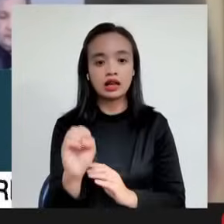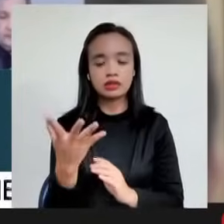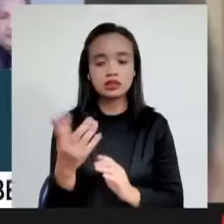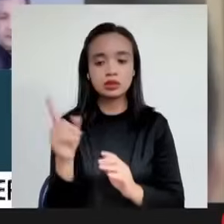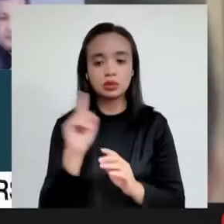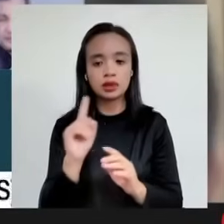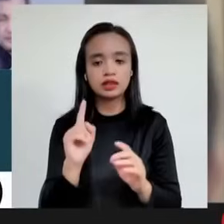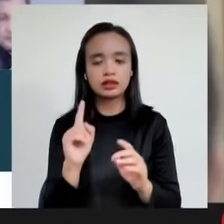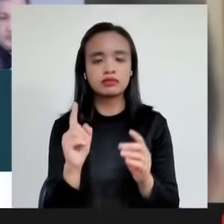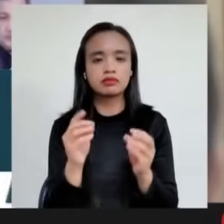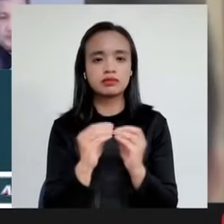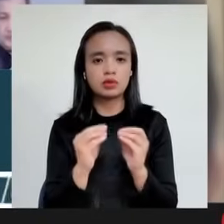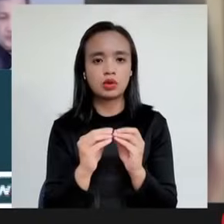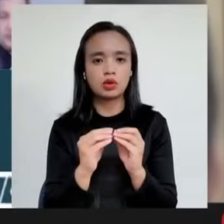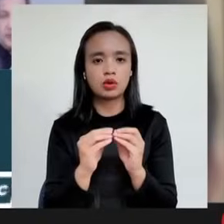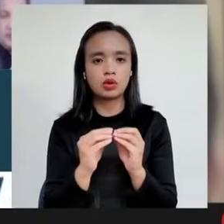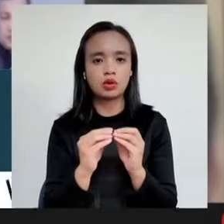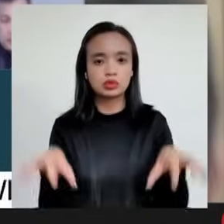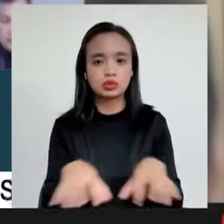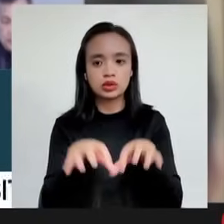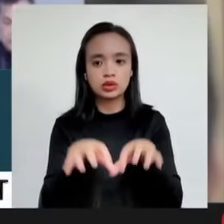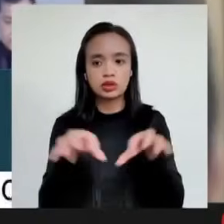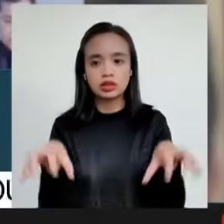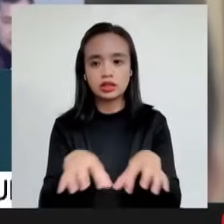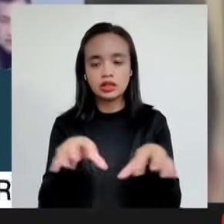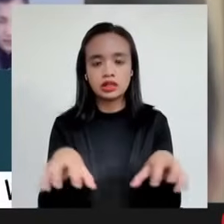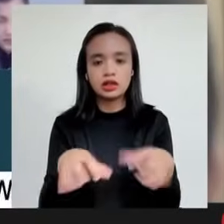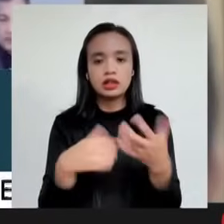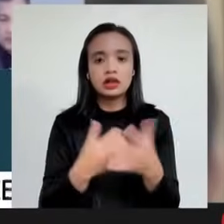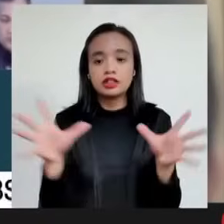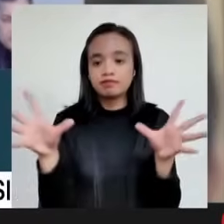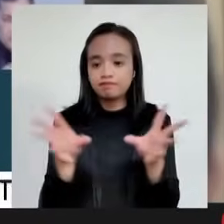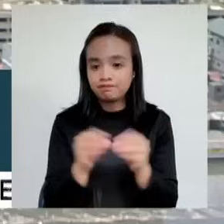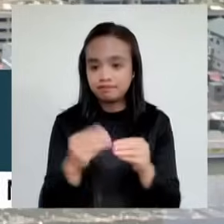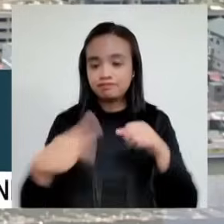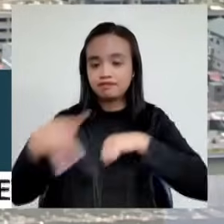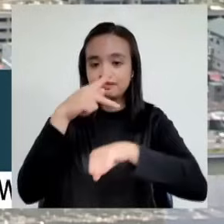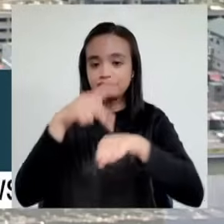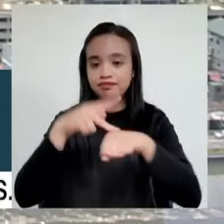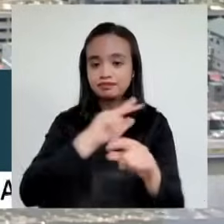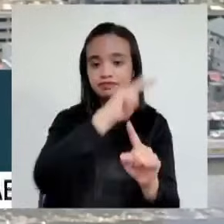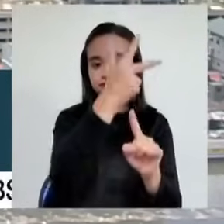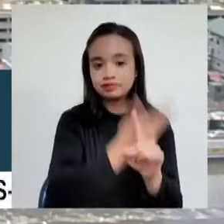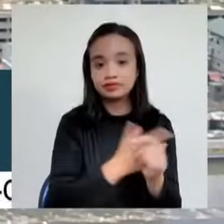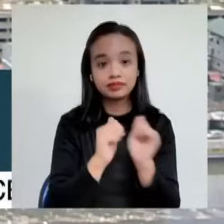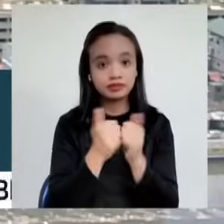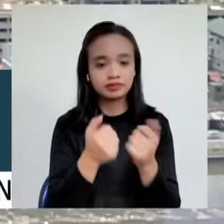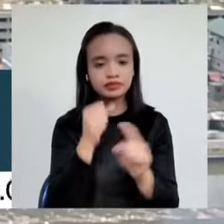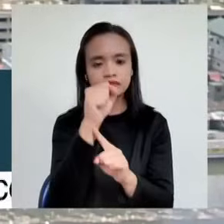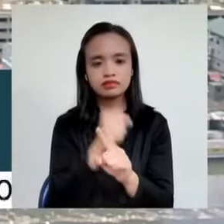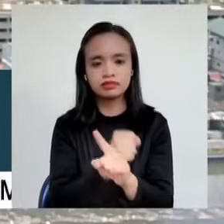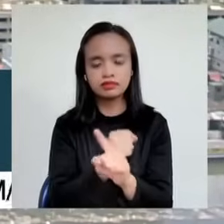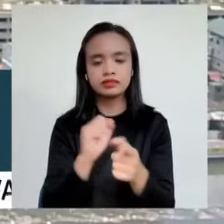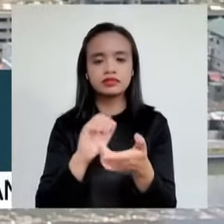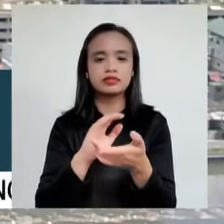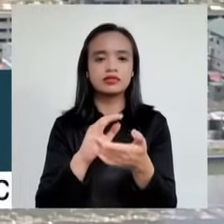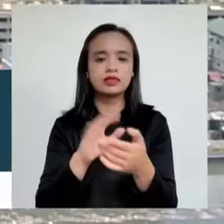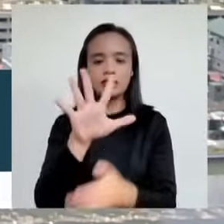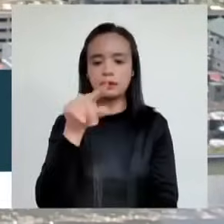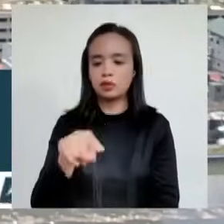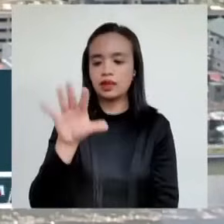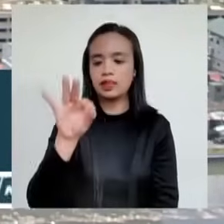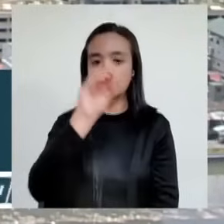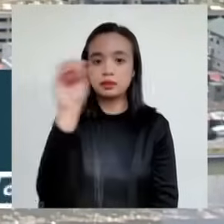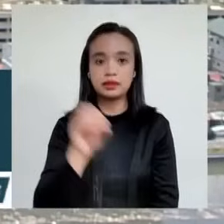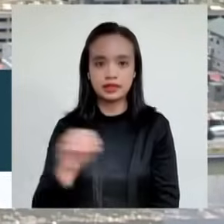lifting this time around. Gross domestic product in the 3 months through September rose 5.9% from a year